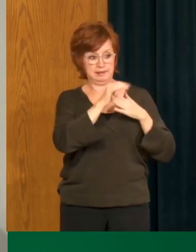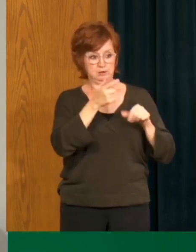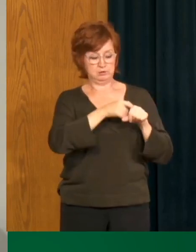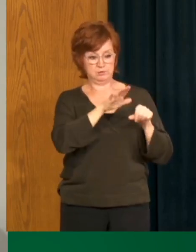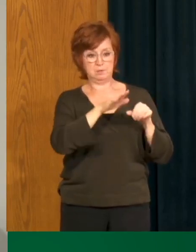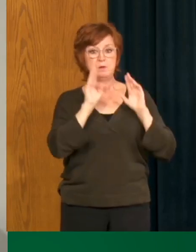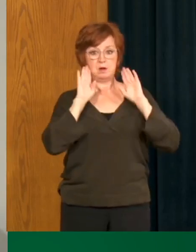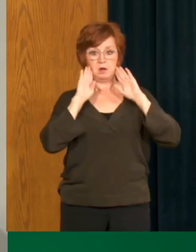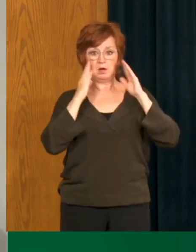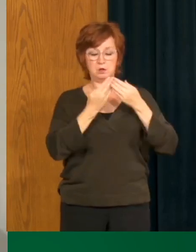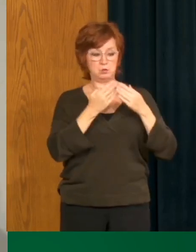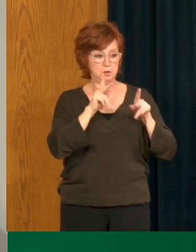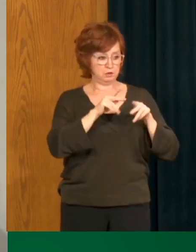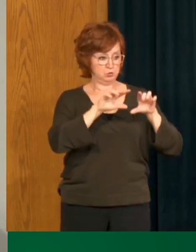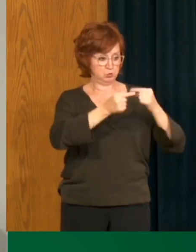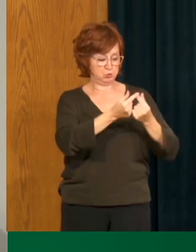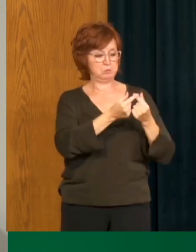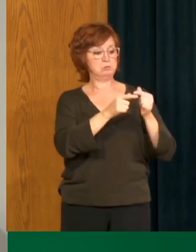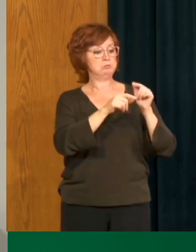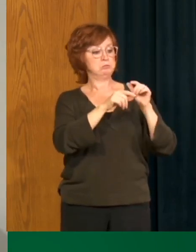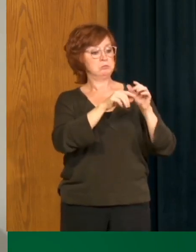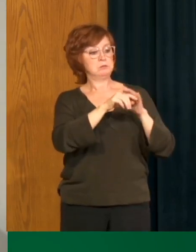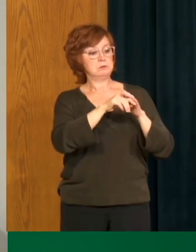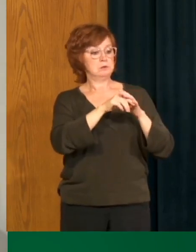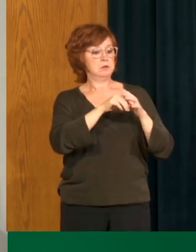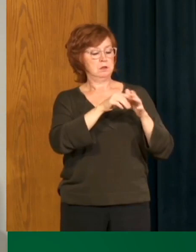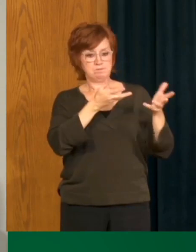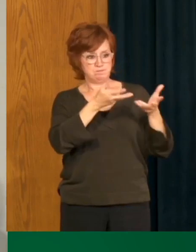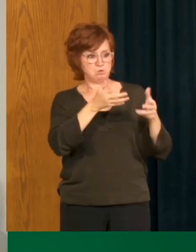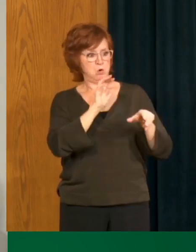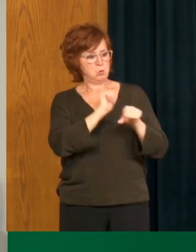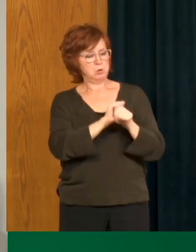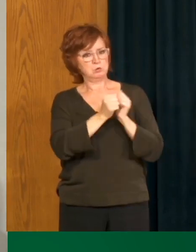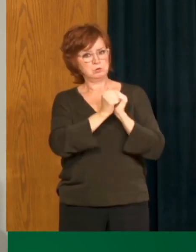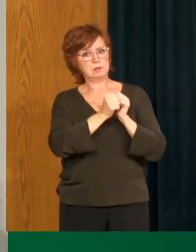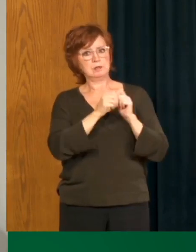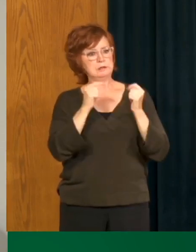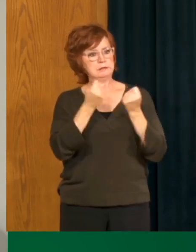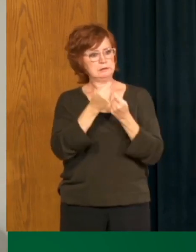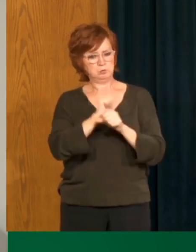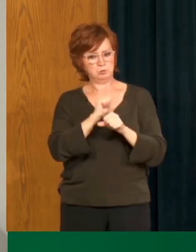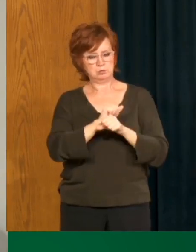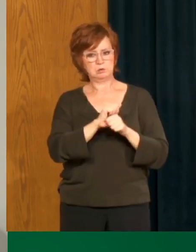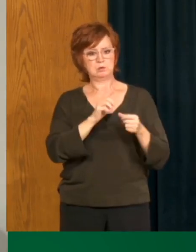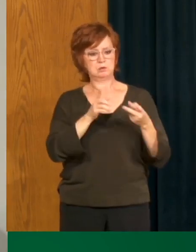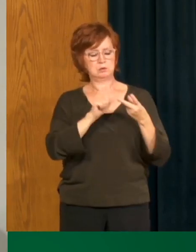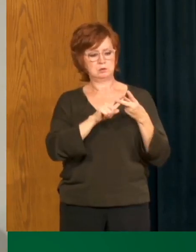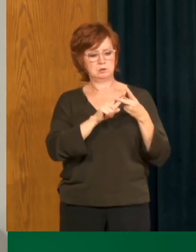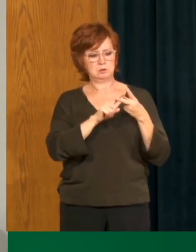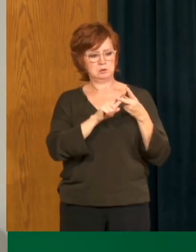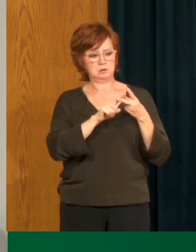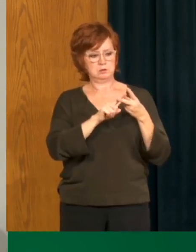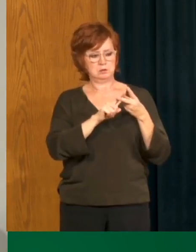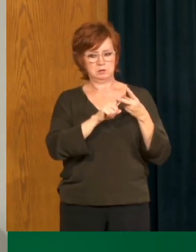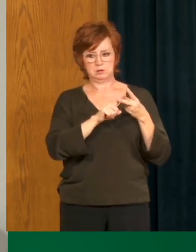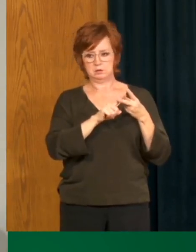do exactly this, that working with those communities to make testing accessible, to advise